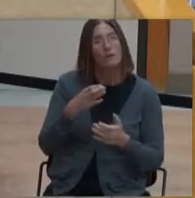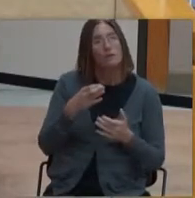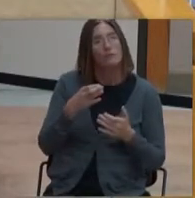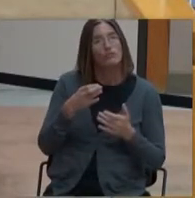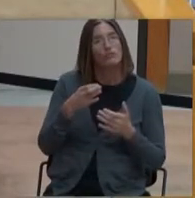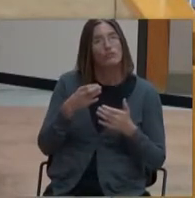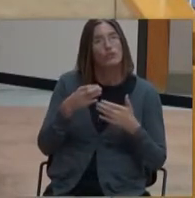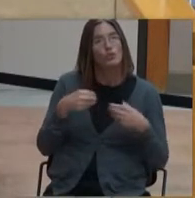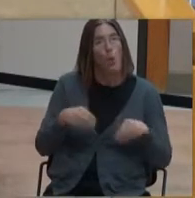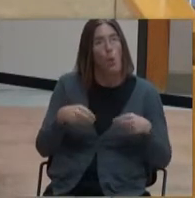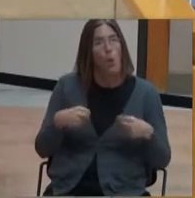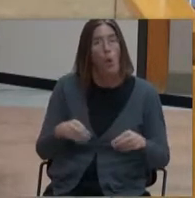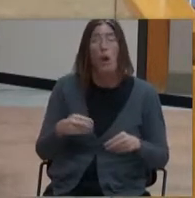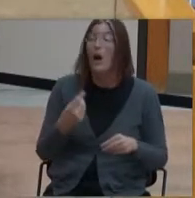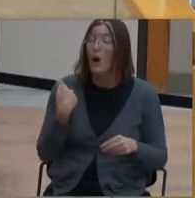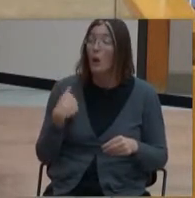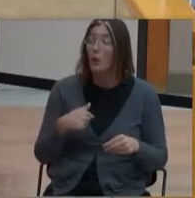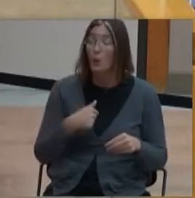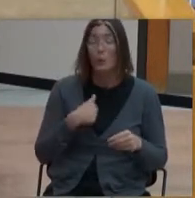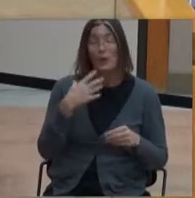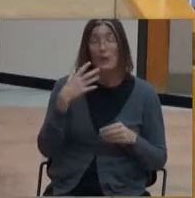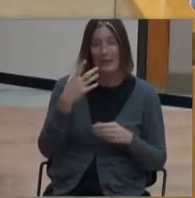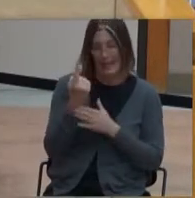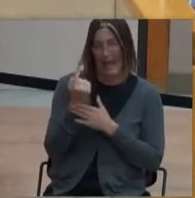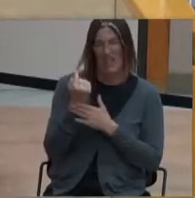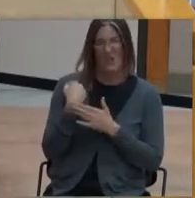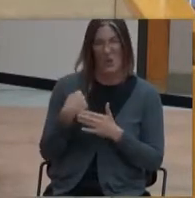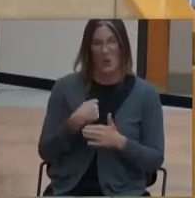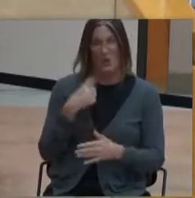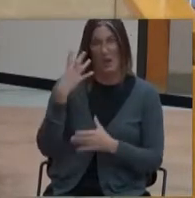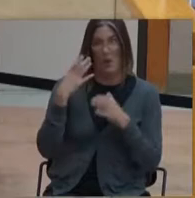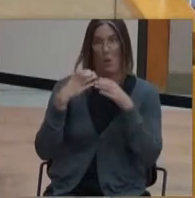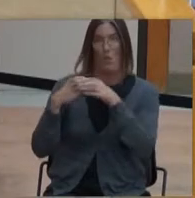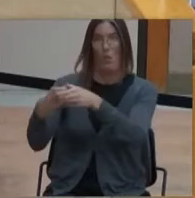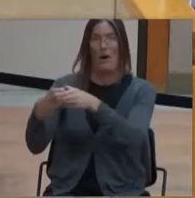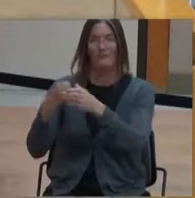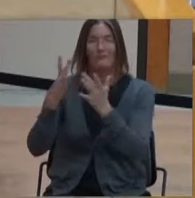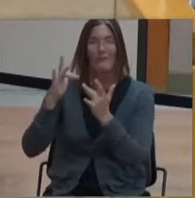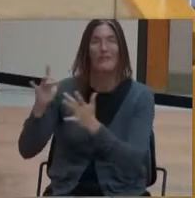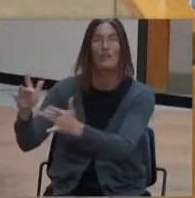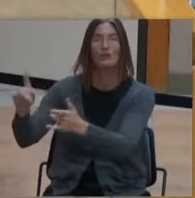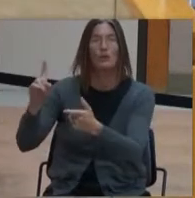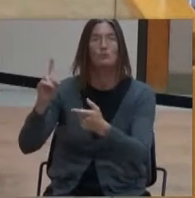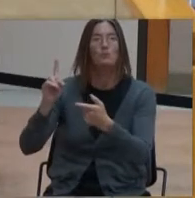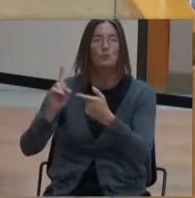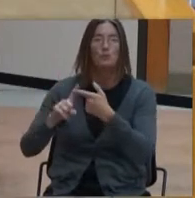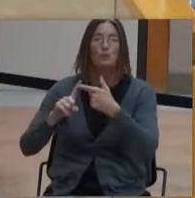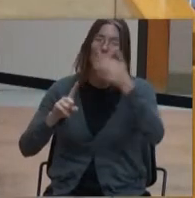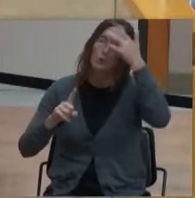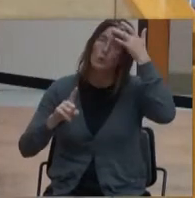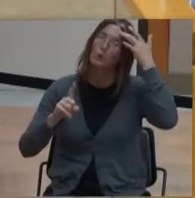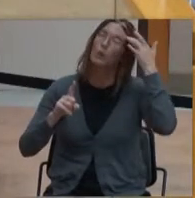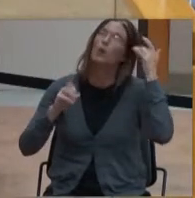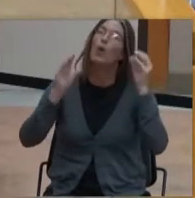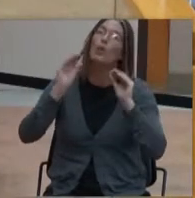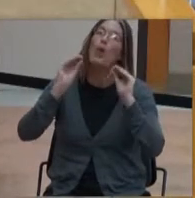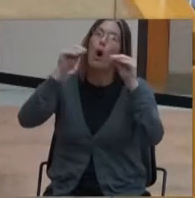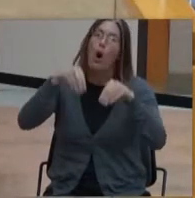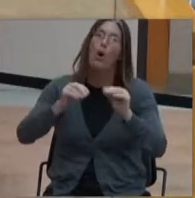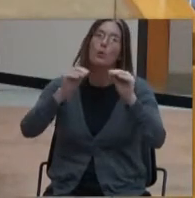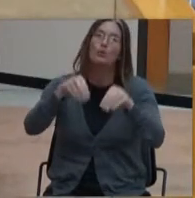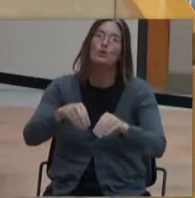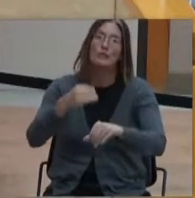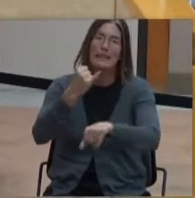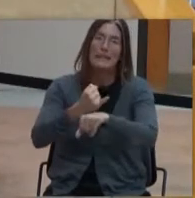in Dana Point. One of our science teachers, Ms. Benpress, stated, "The field trip to the Ocean Institute in Dana